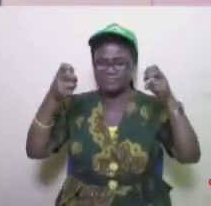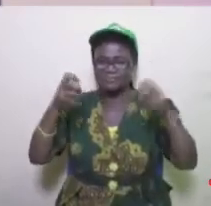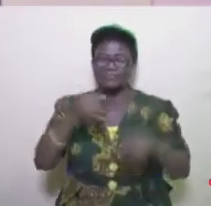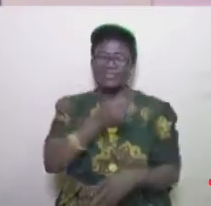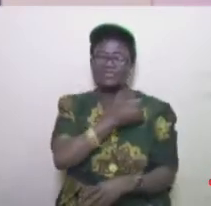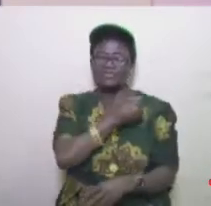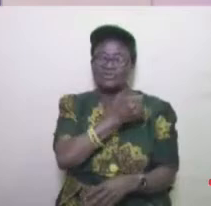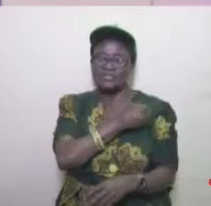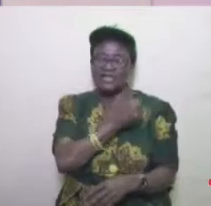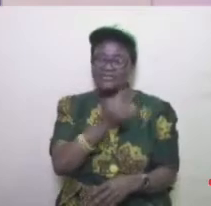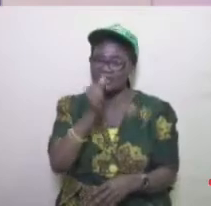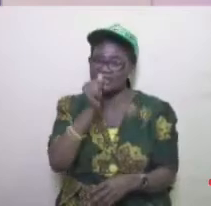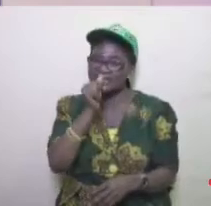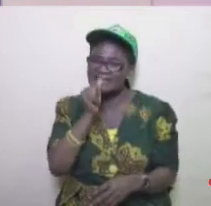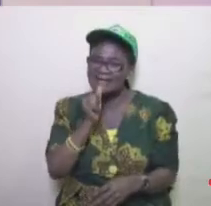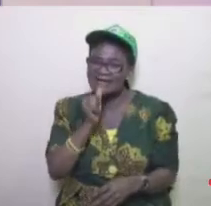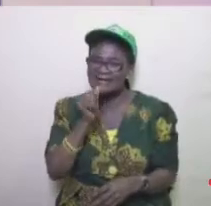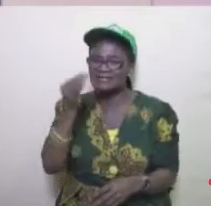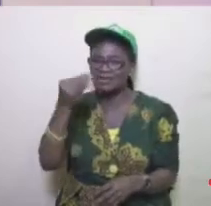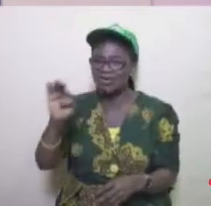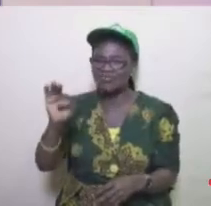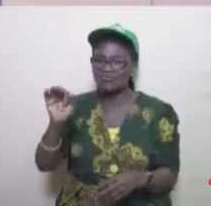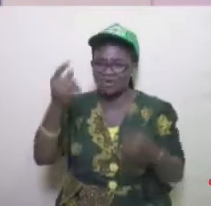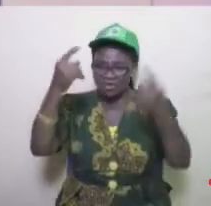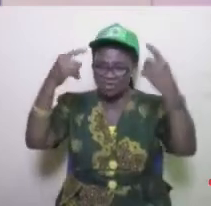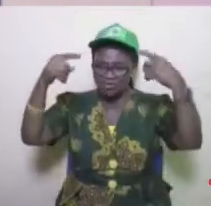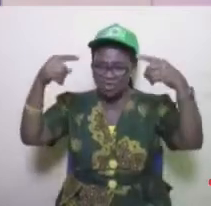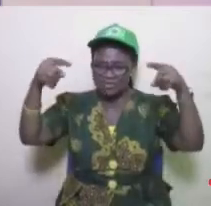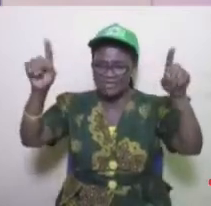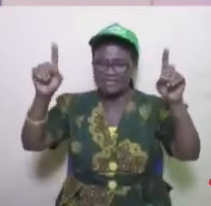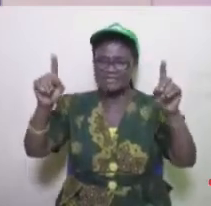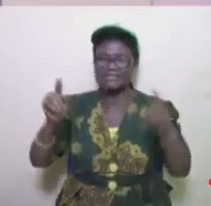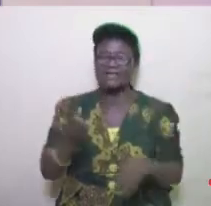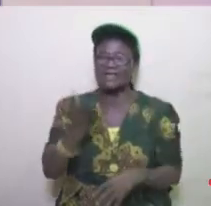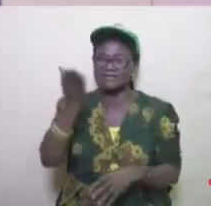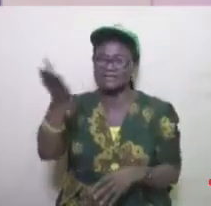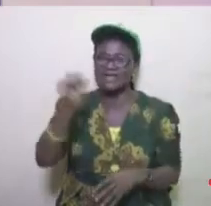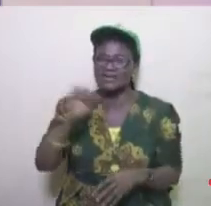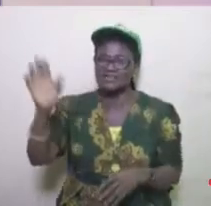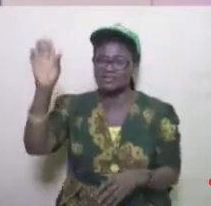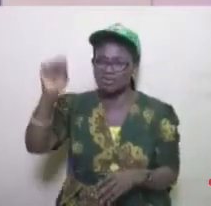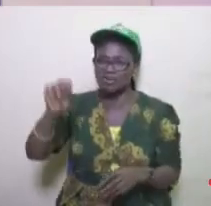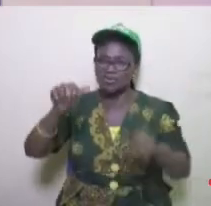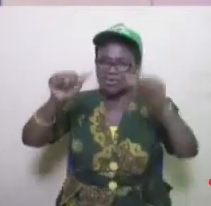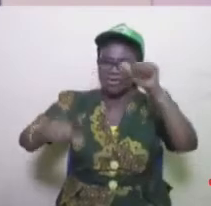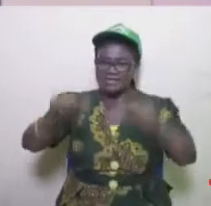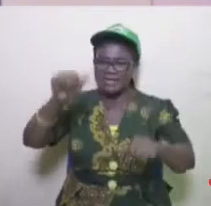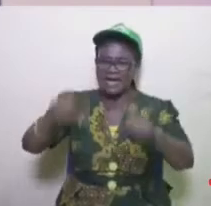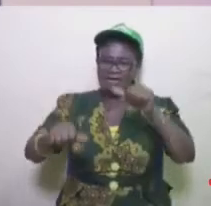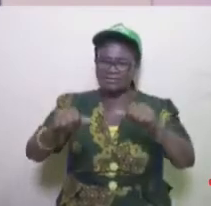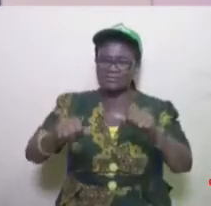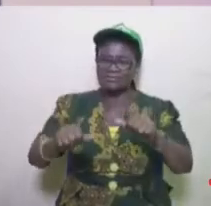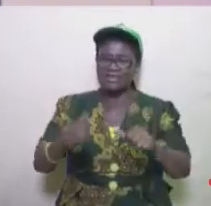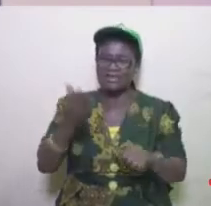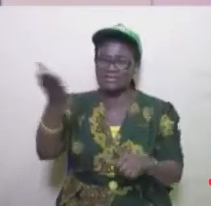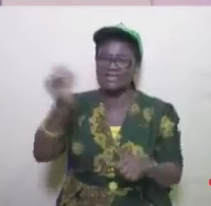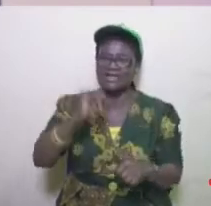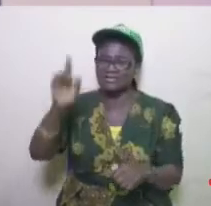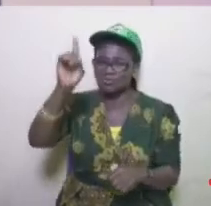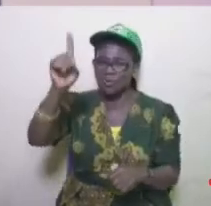Joseph's secret of success. There is no doubt, if there is one person in the